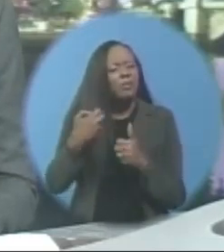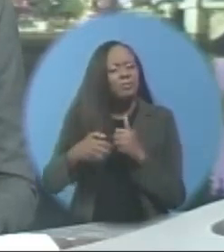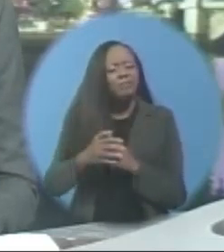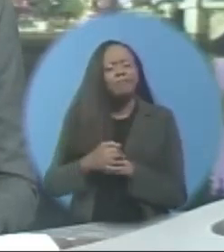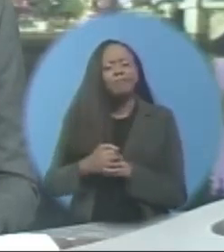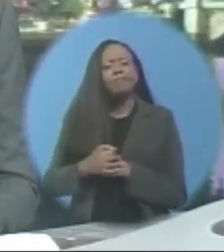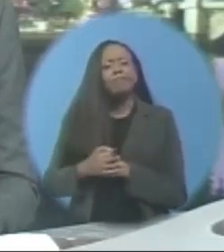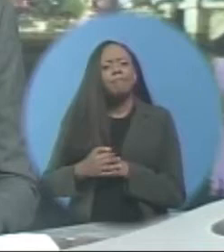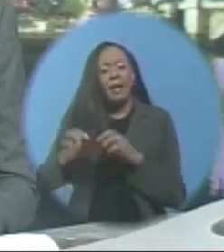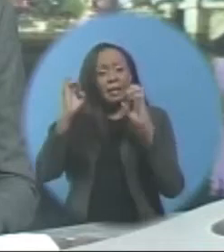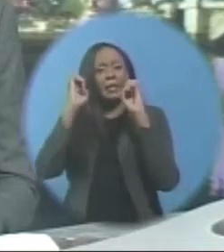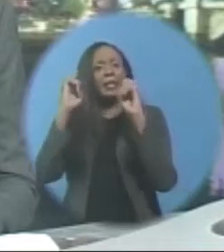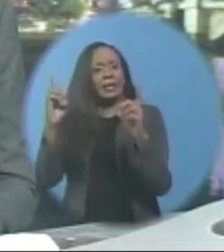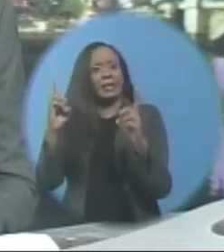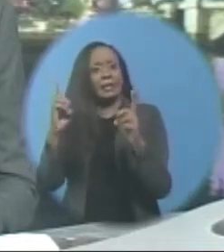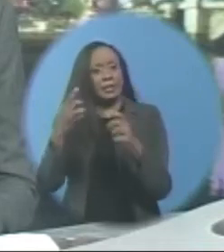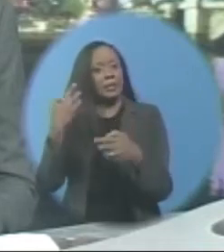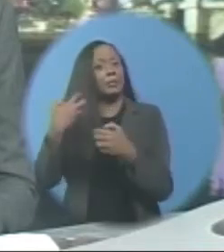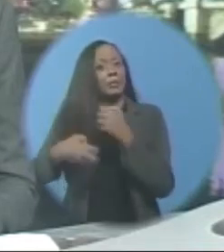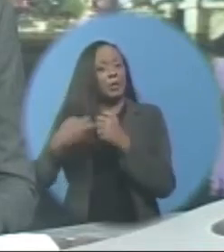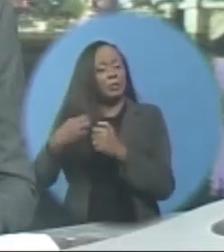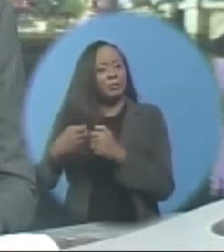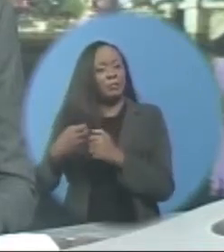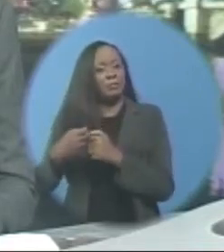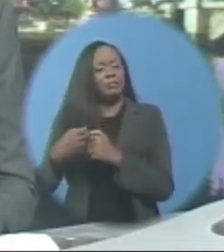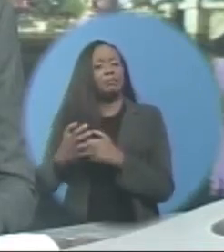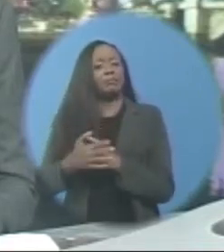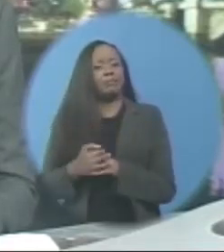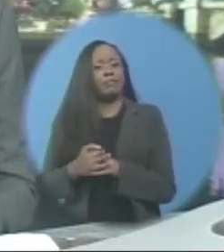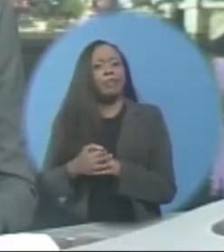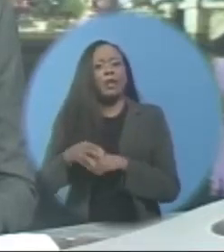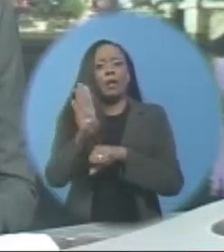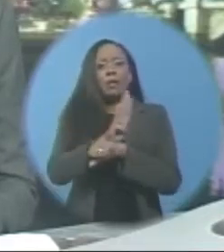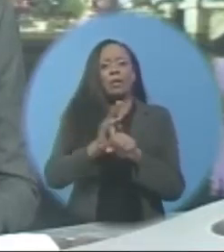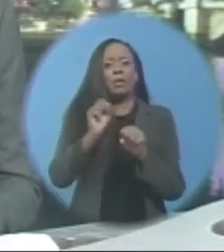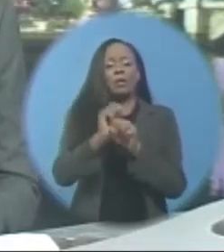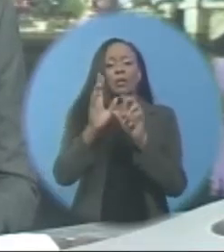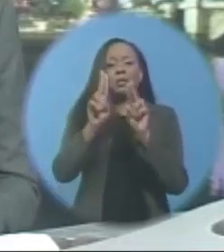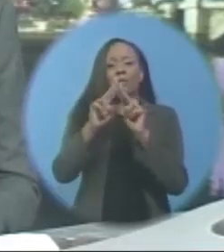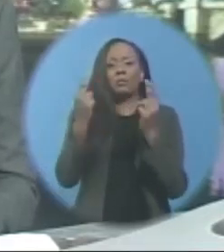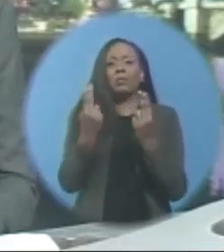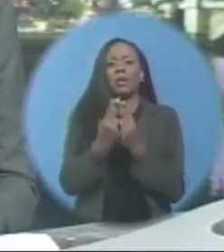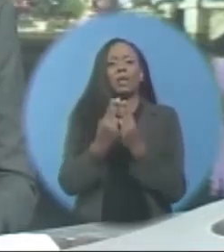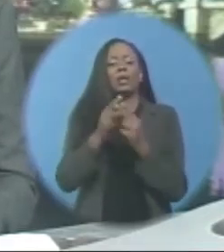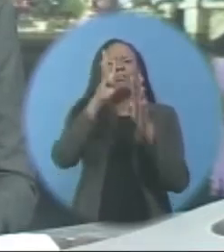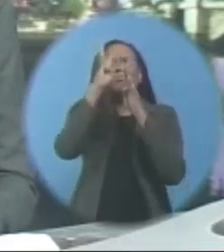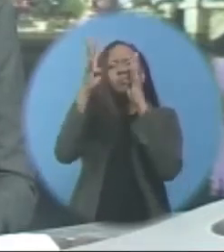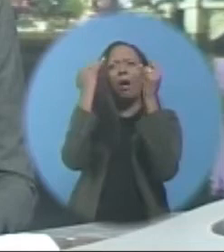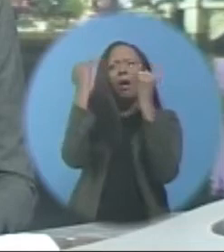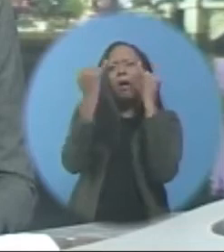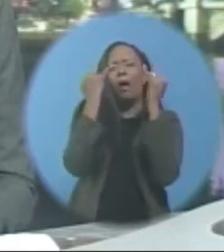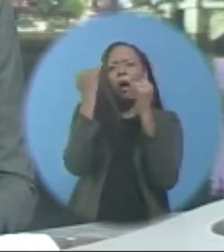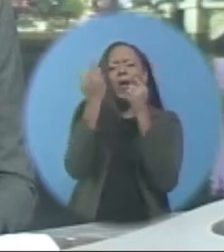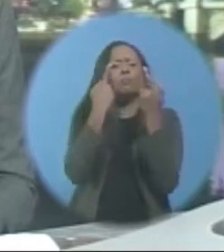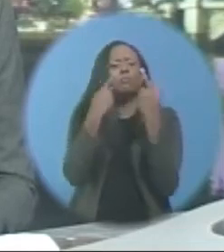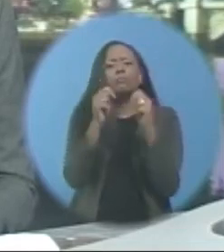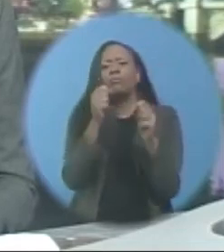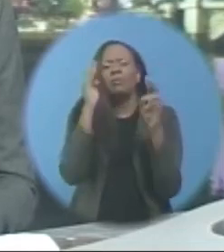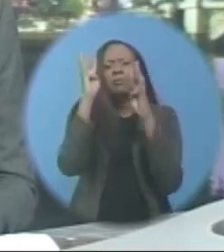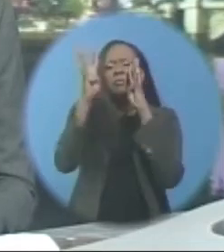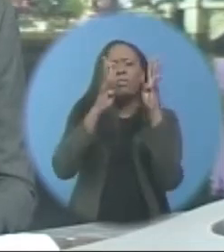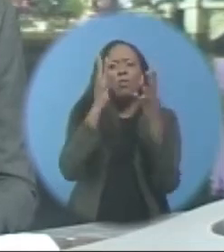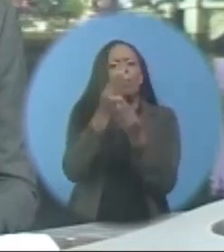people. At a panel discussion held by the Barbados Workers Union aimed at formulating solutions to the country's gun